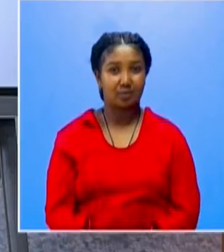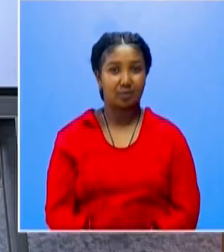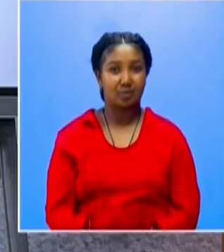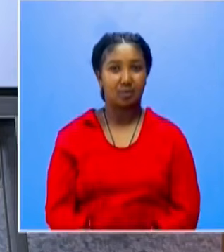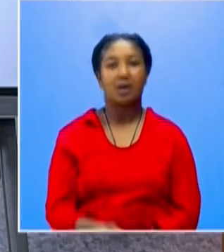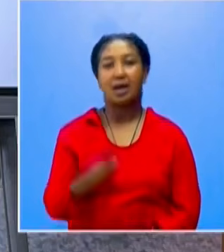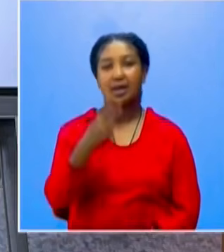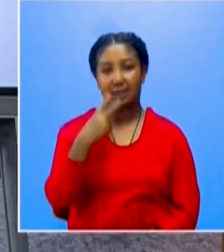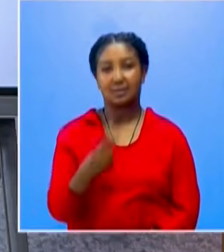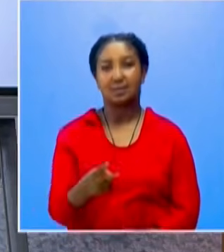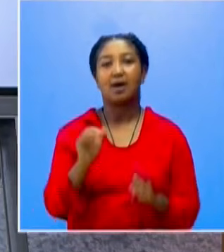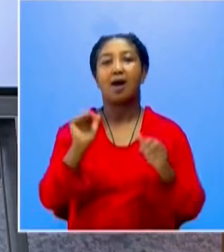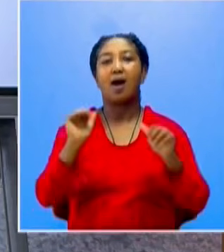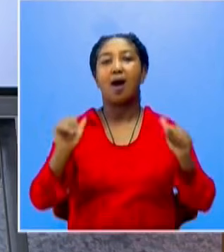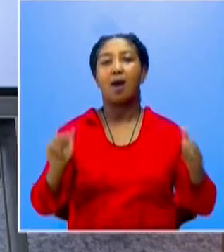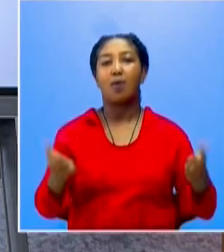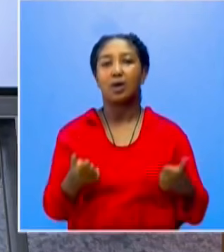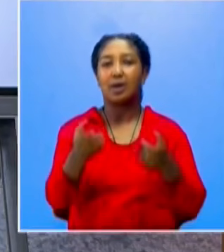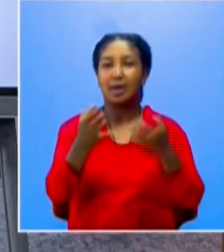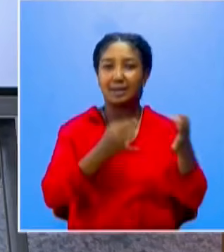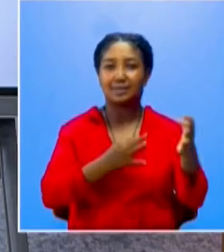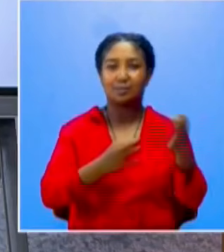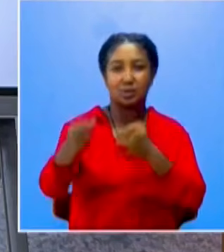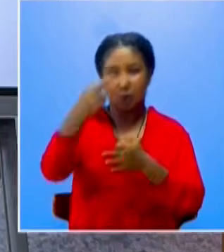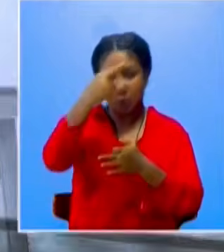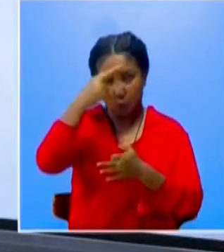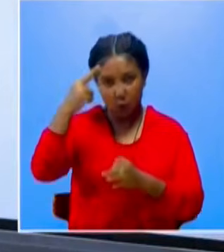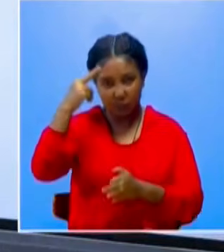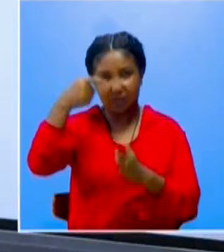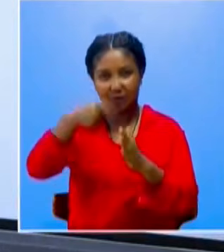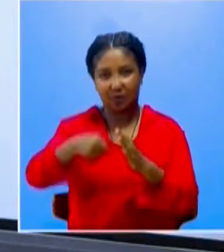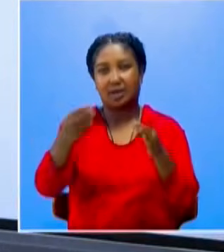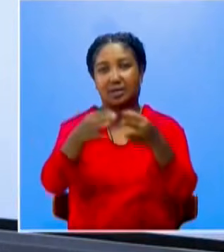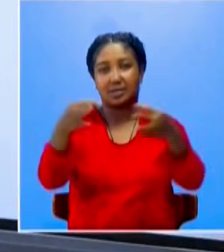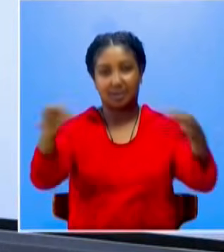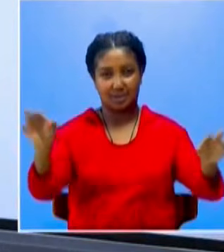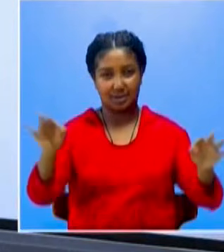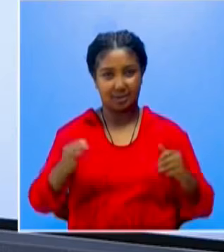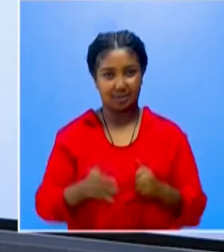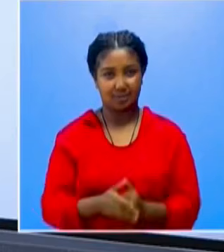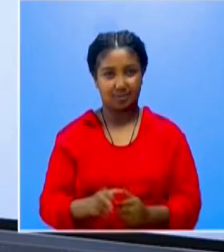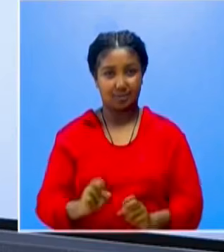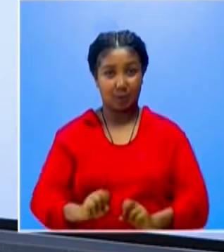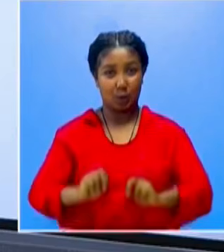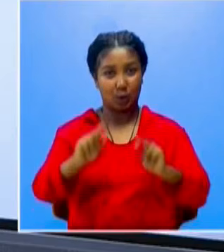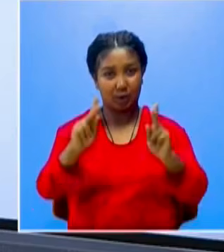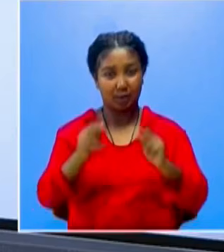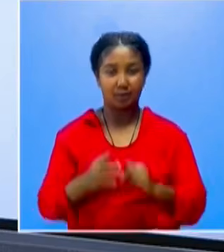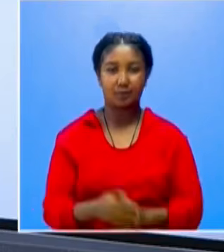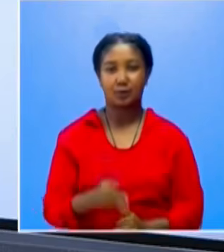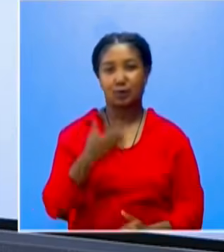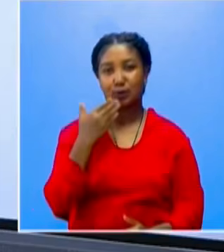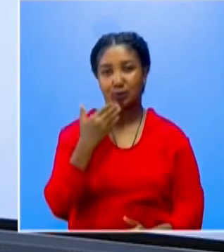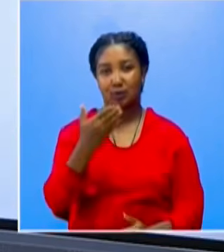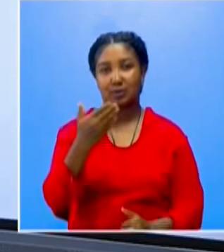us see them, how we express cause and effect in a sentence. Okay? Good.